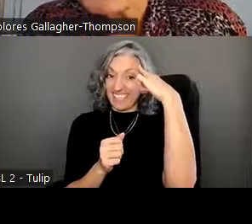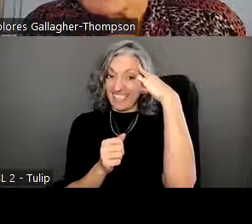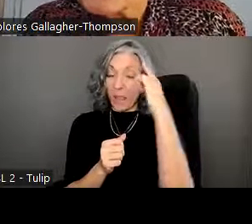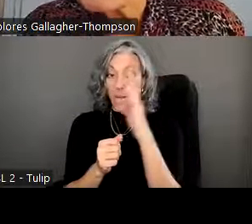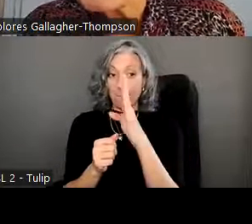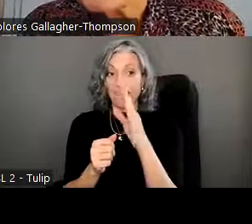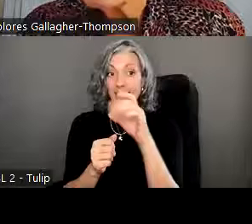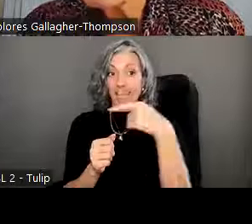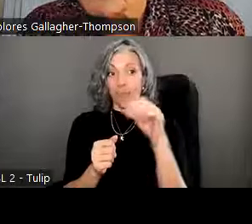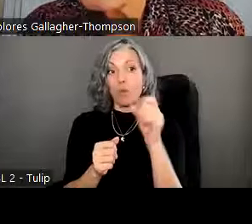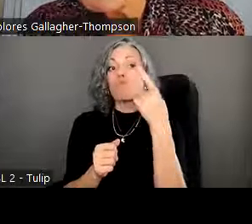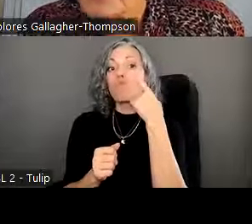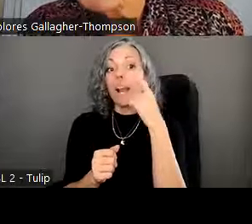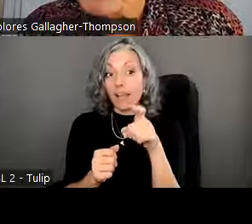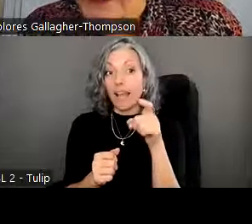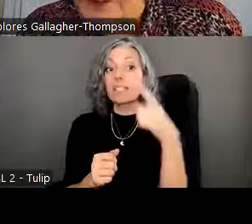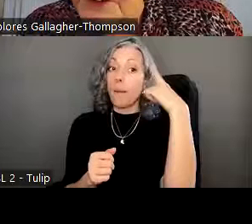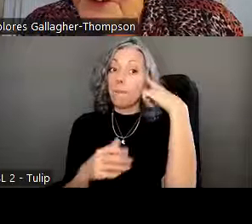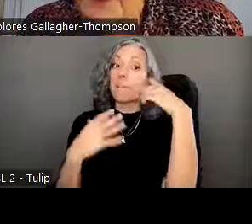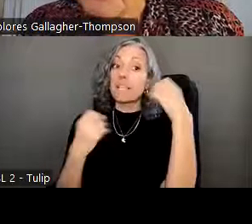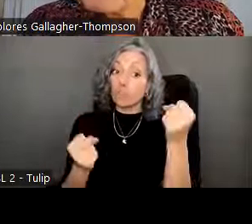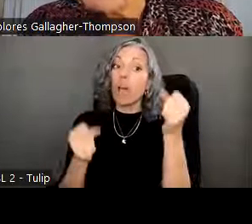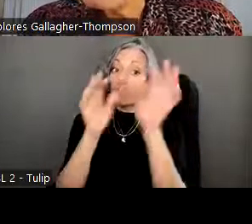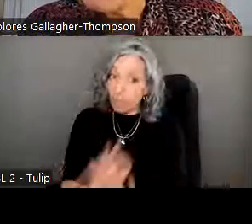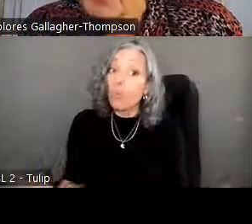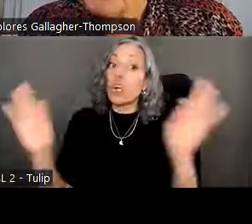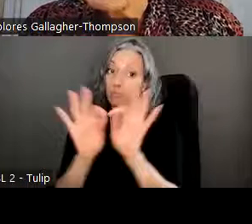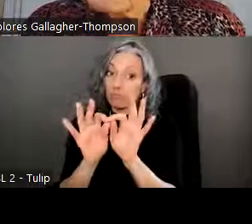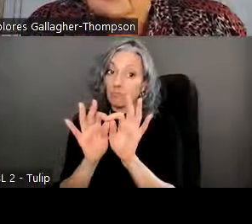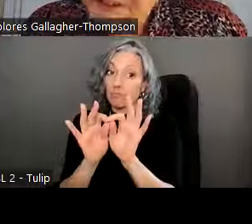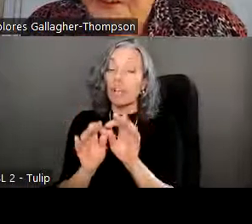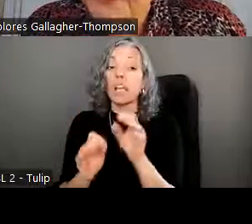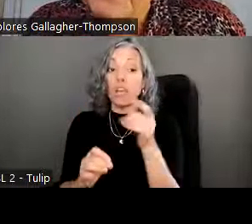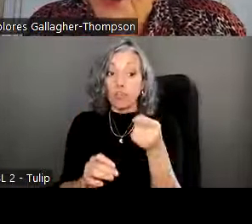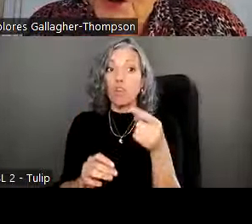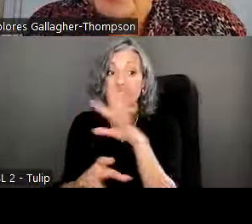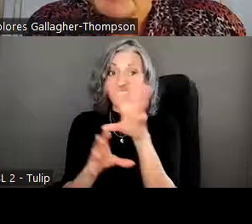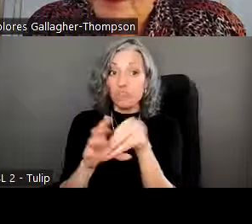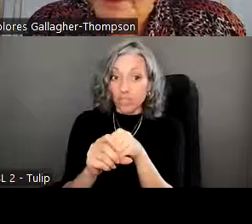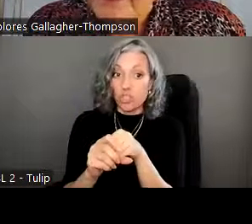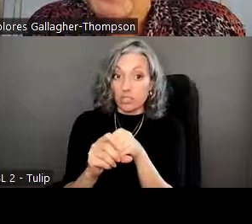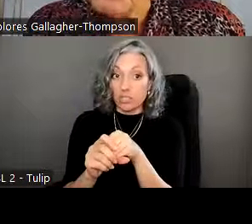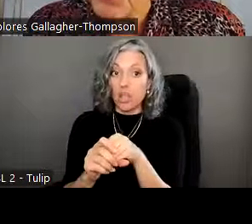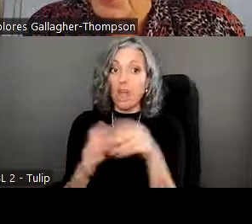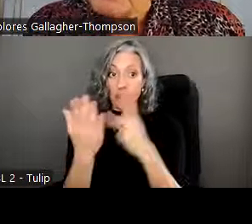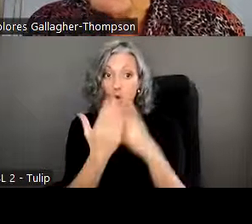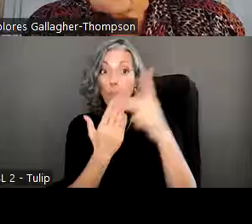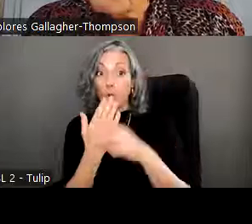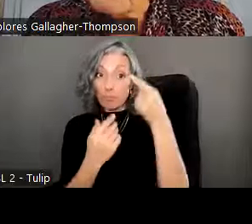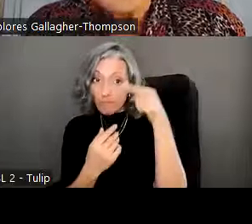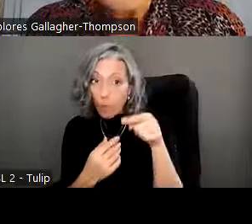to recognize that mental health matters and that there are interventions, there are programs